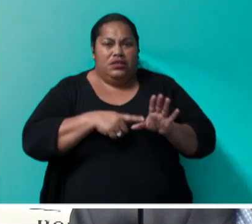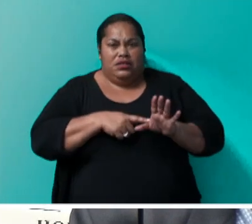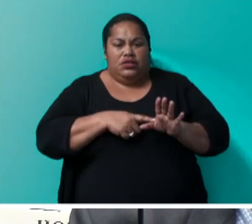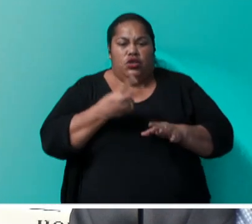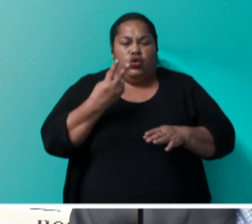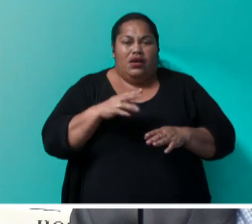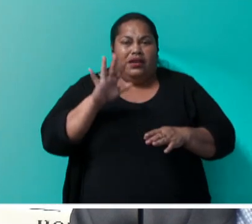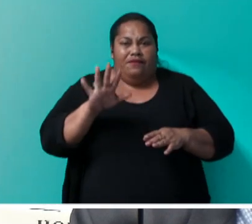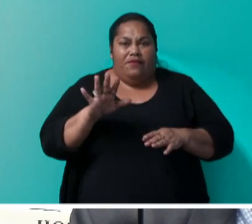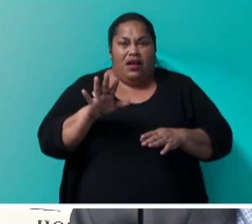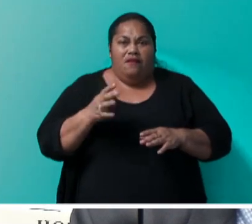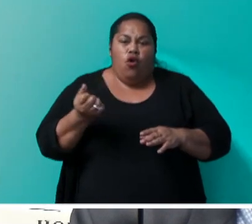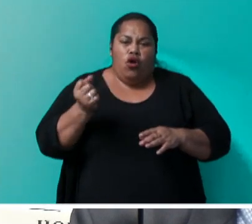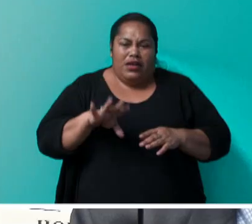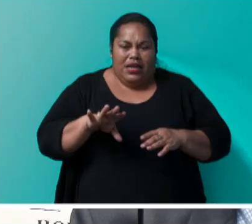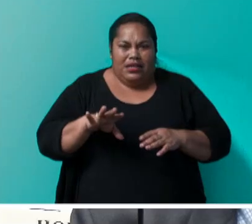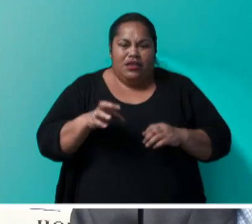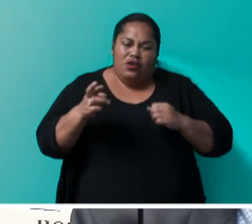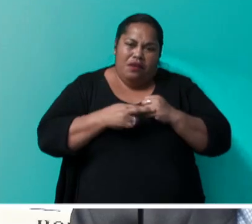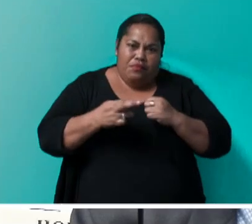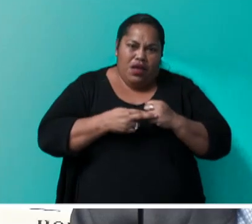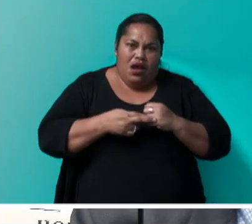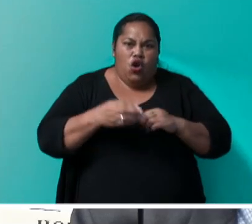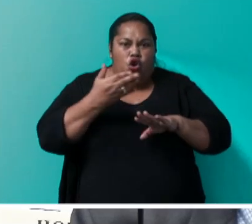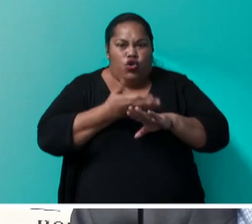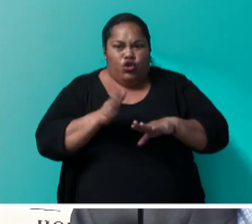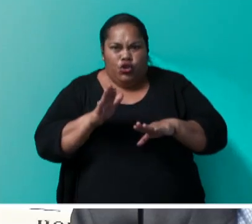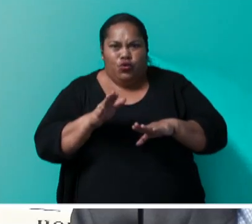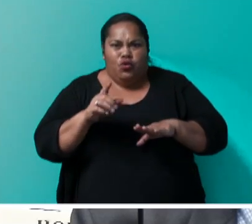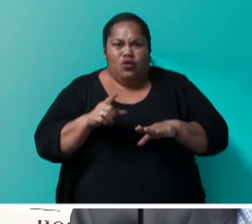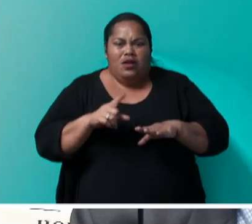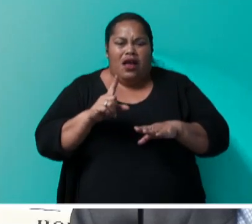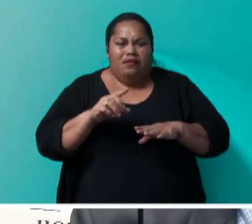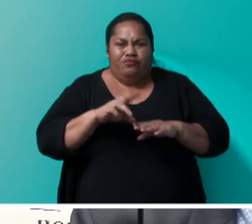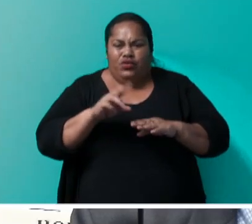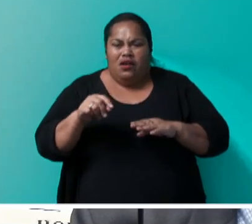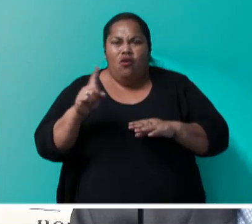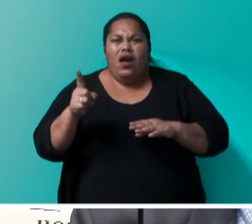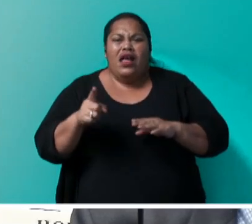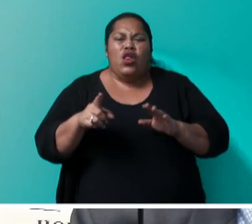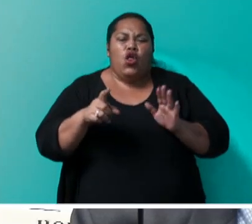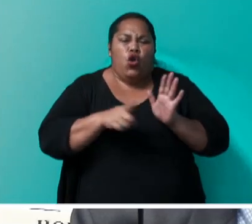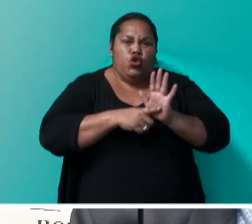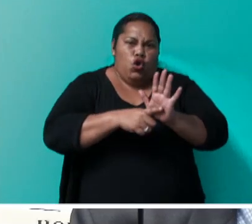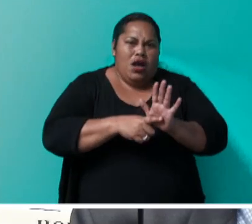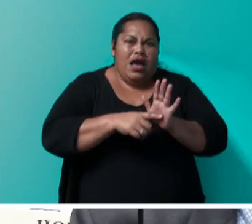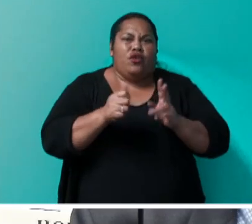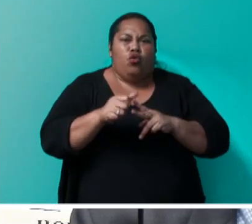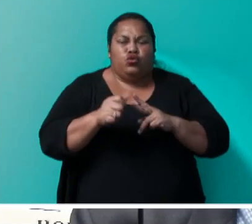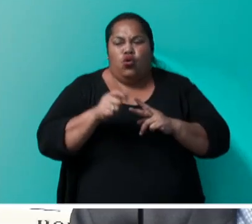been repaired, upgraded, or newly constructed across the Lotoka, Rarawai, and Lambasa mill areas.